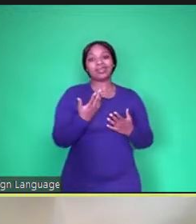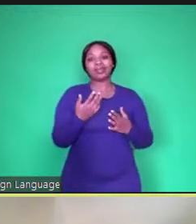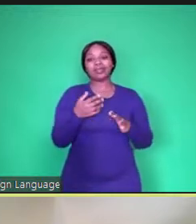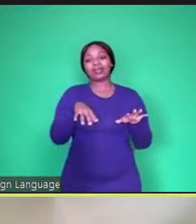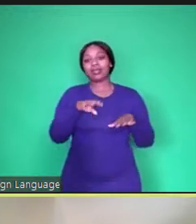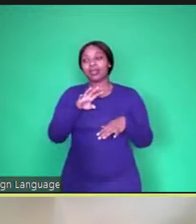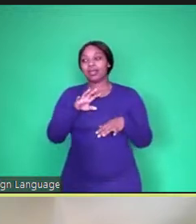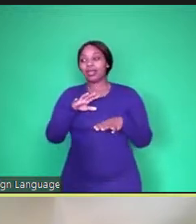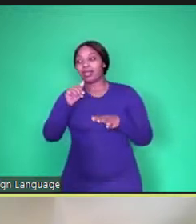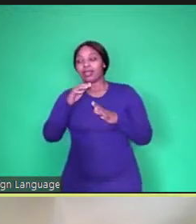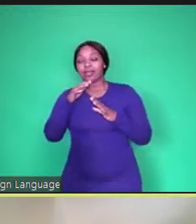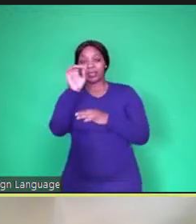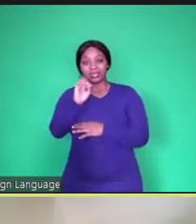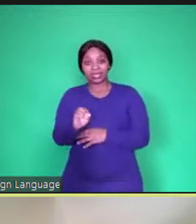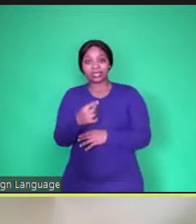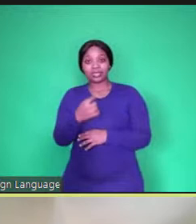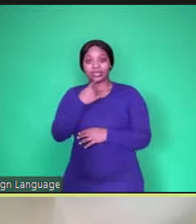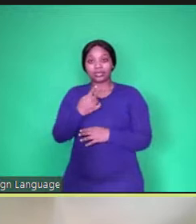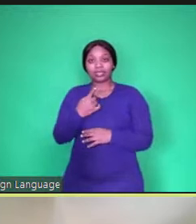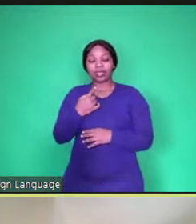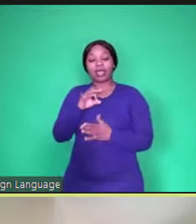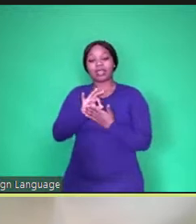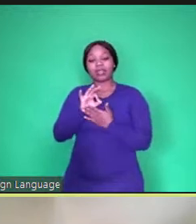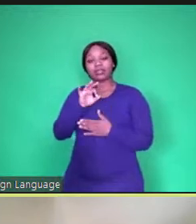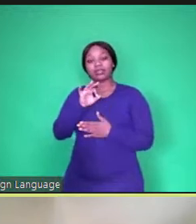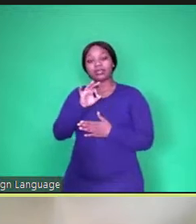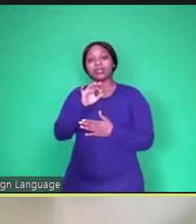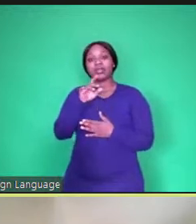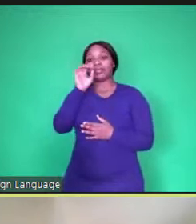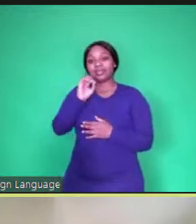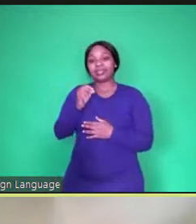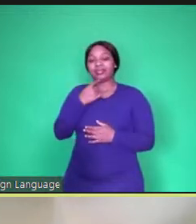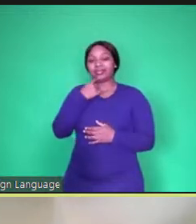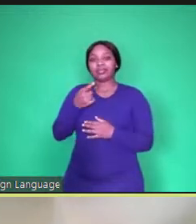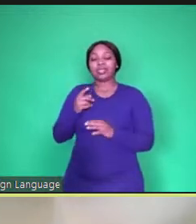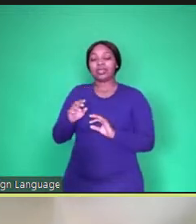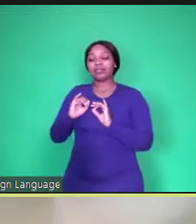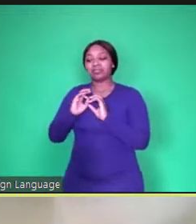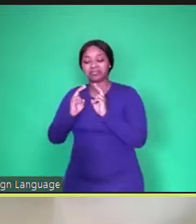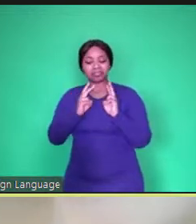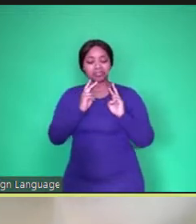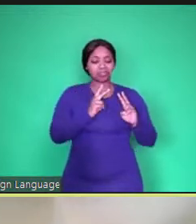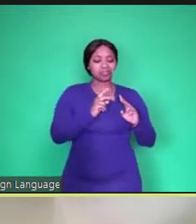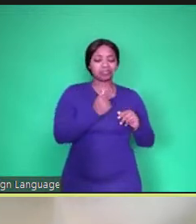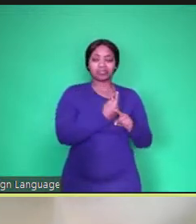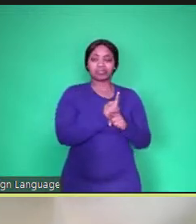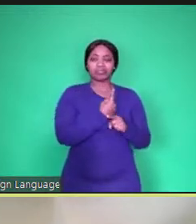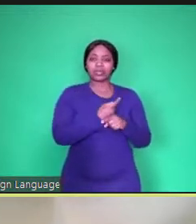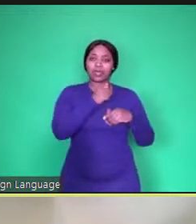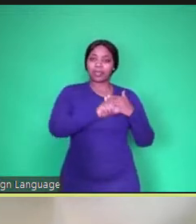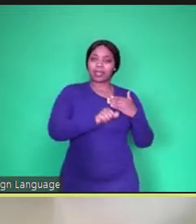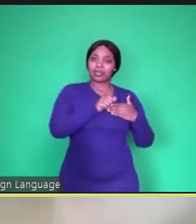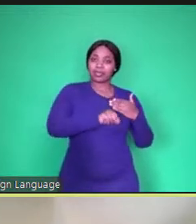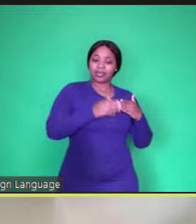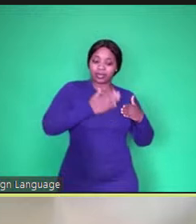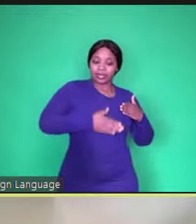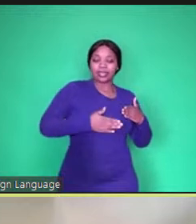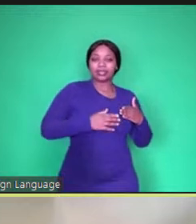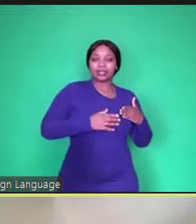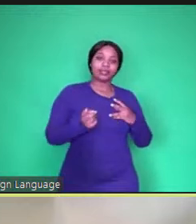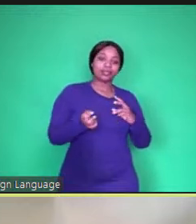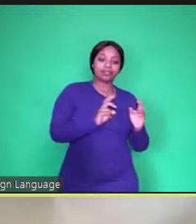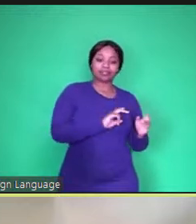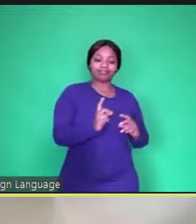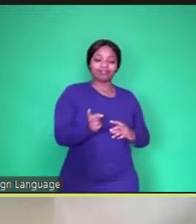well. And we've got 13% who said they always visit each month end, meaning like our participants, they do keep in